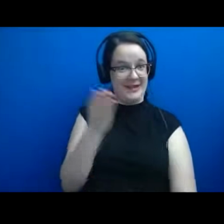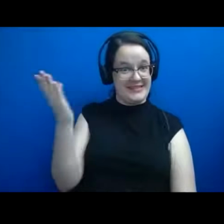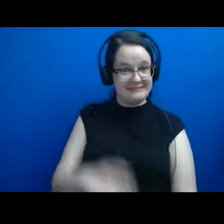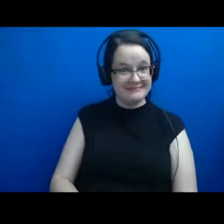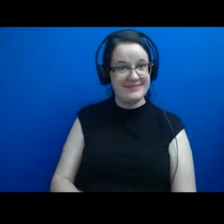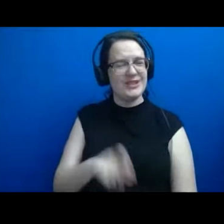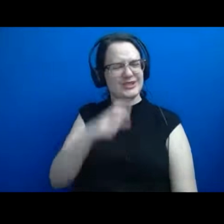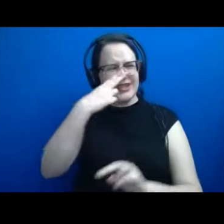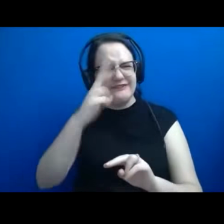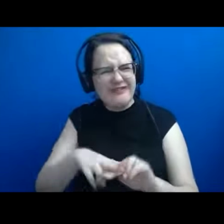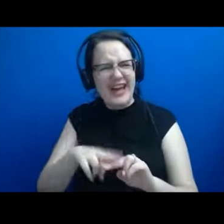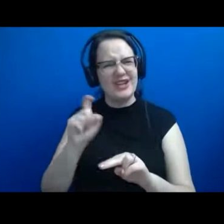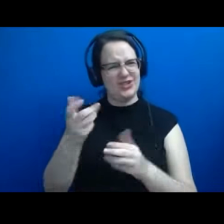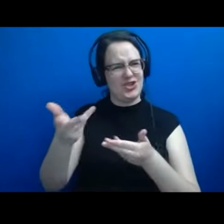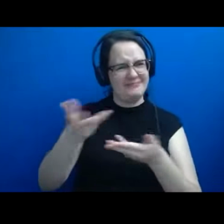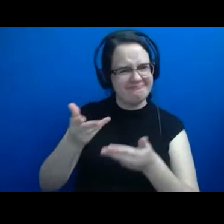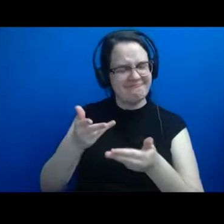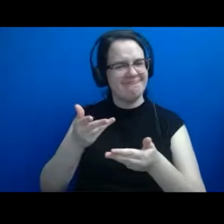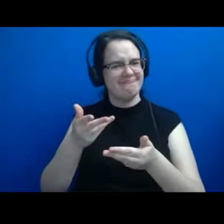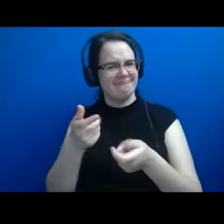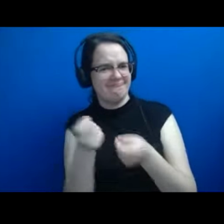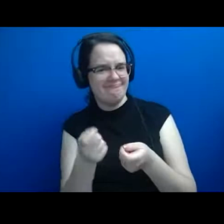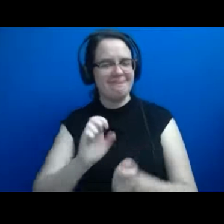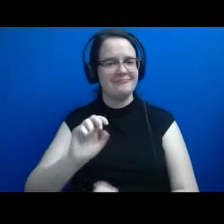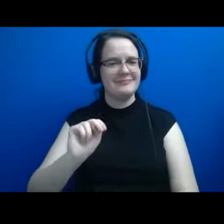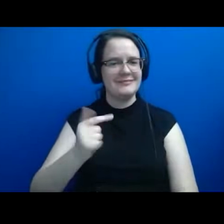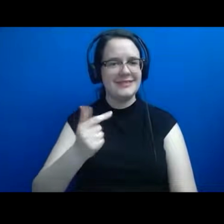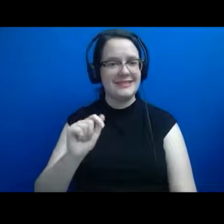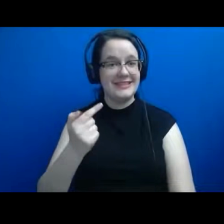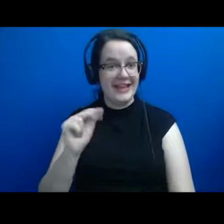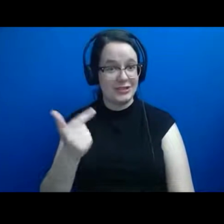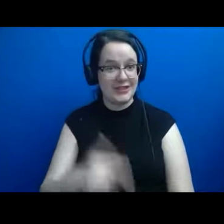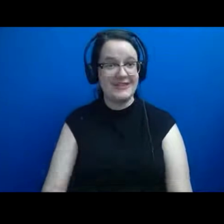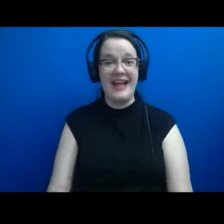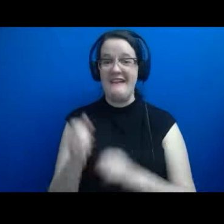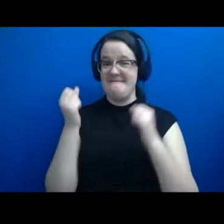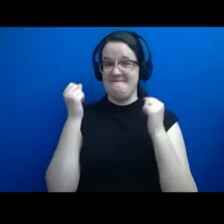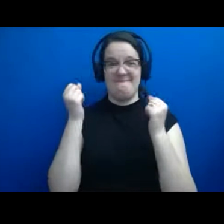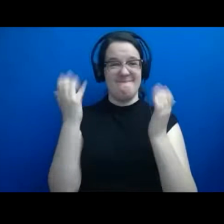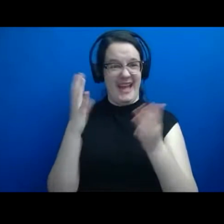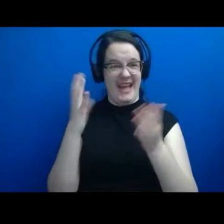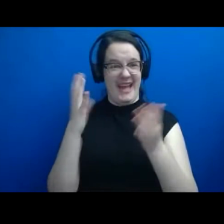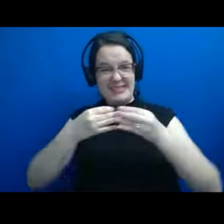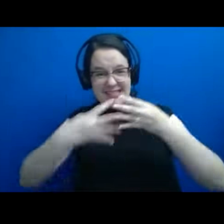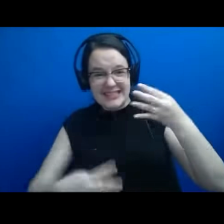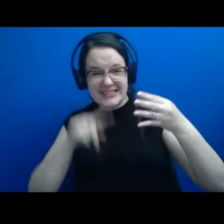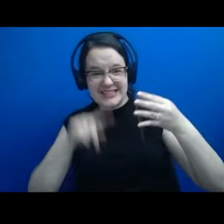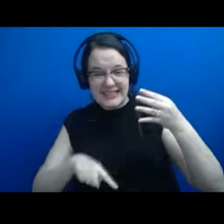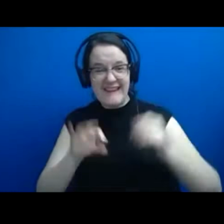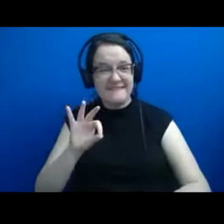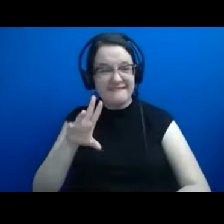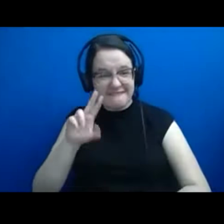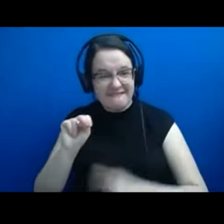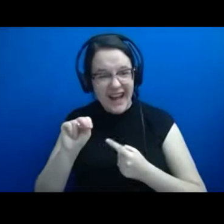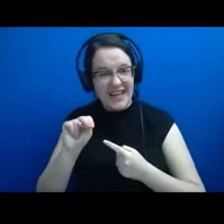engaging. There was a lot of comments of just saying fun over and over and over again, because learning should be fun, right?